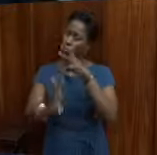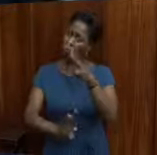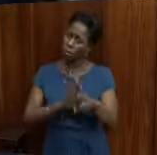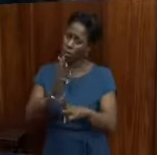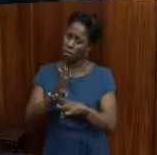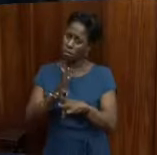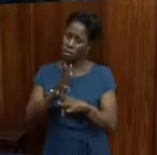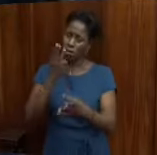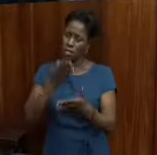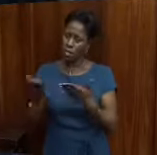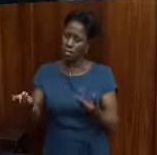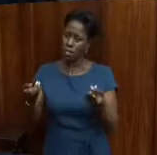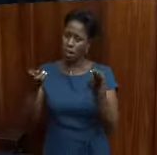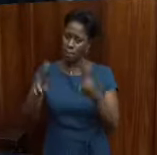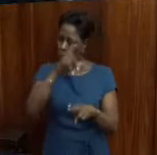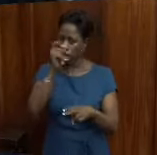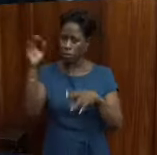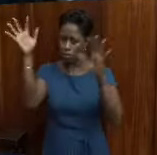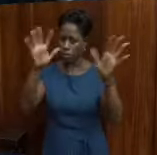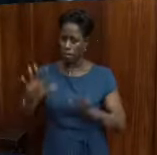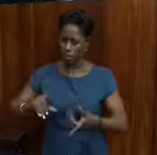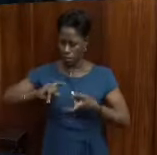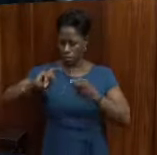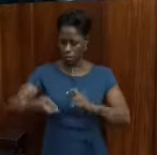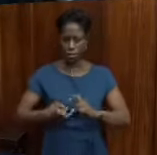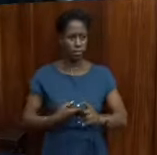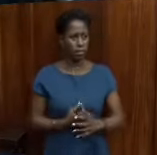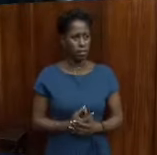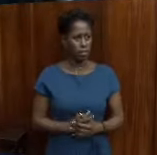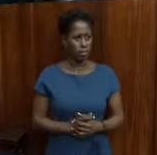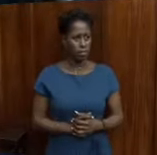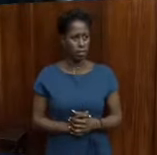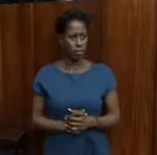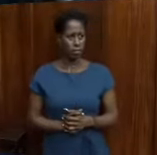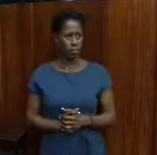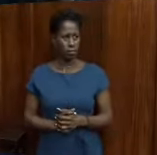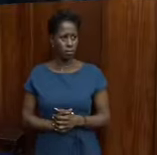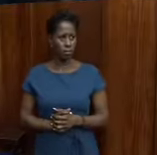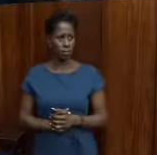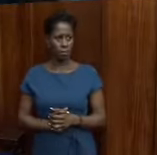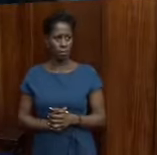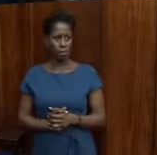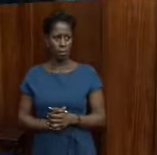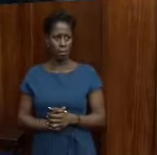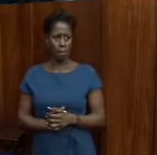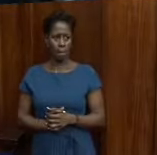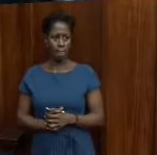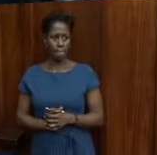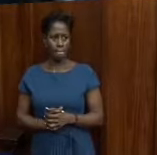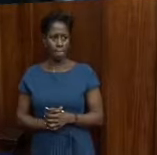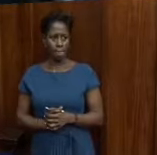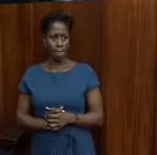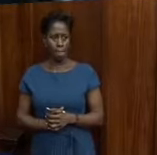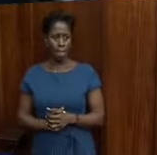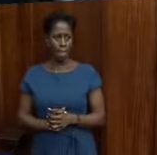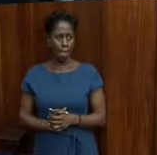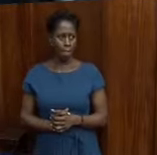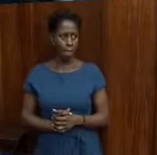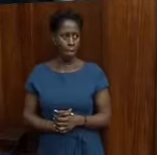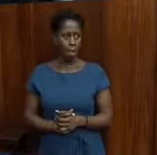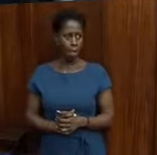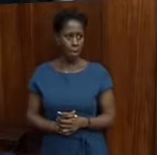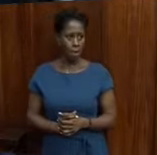and strategic development, we must integrate environmental concerns such as biodiversity, ecosystems management, and climate